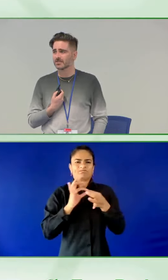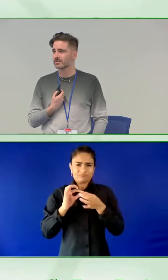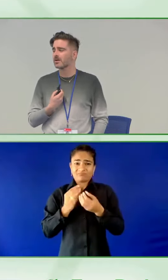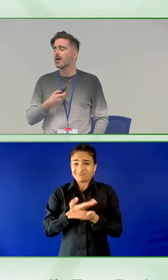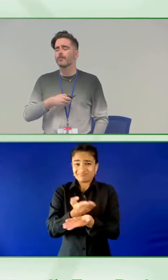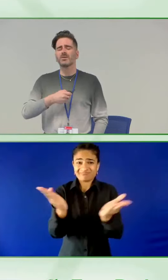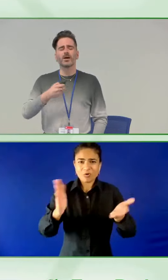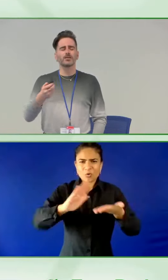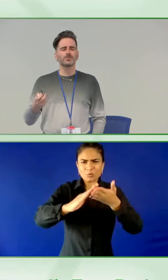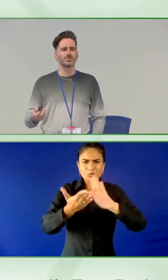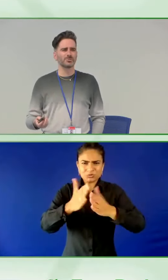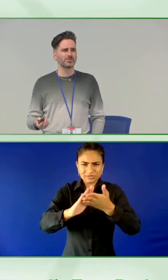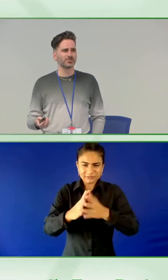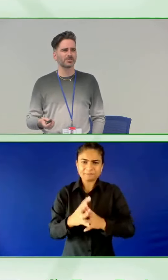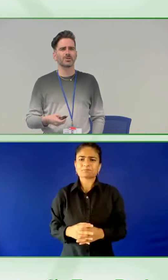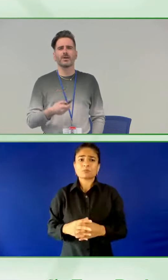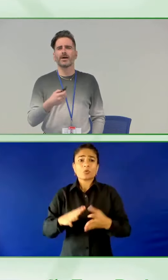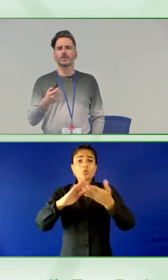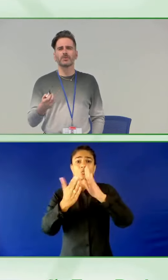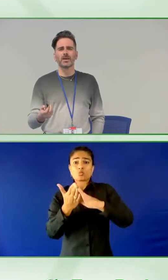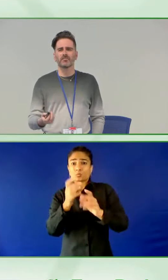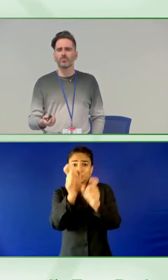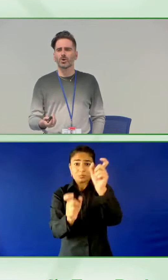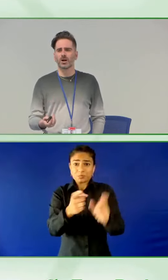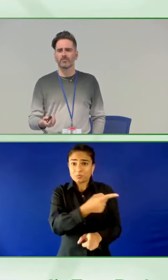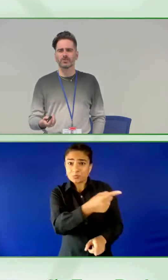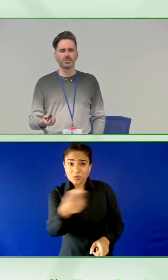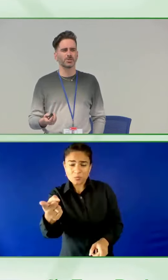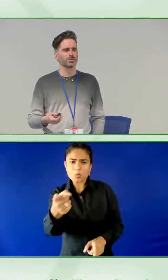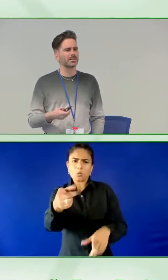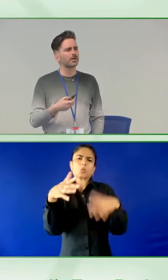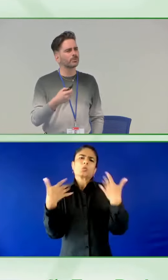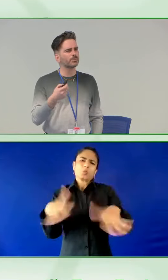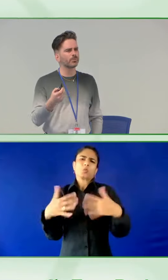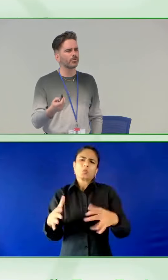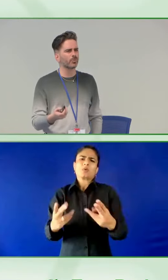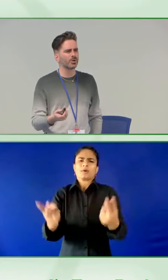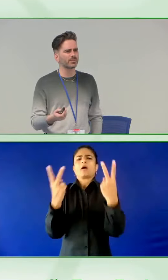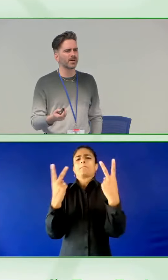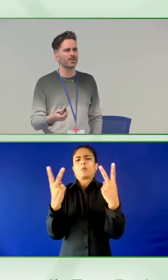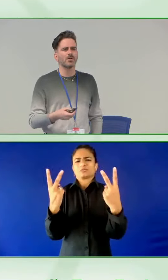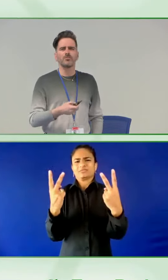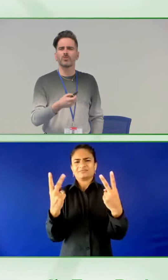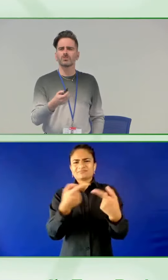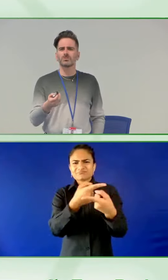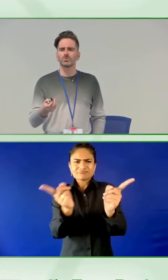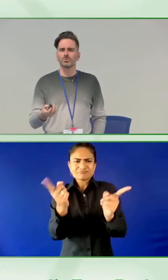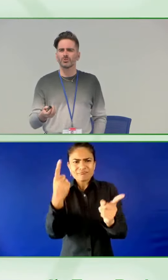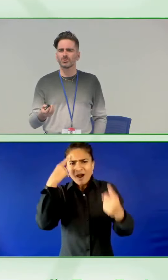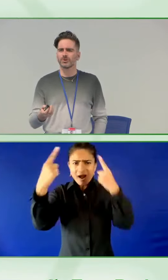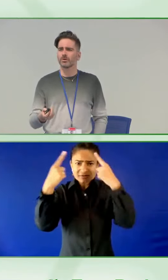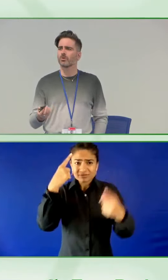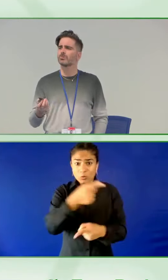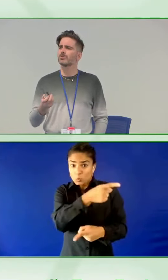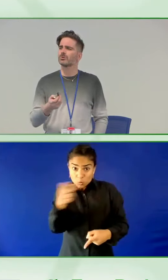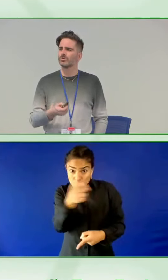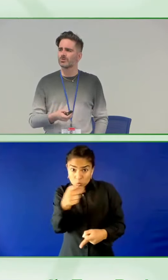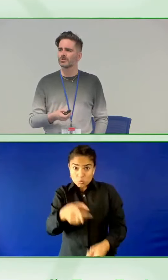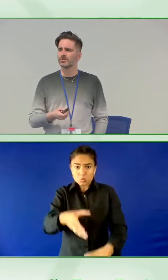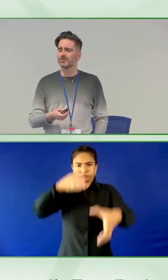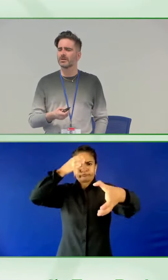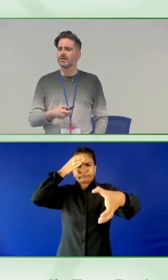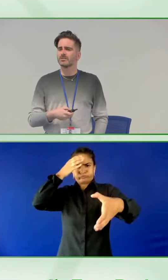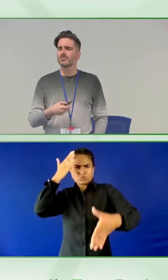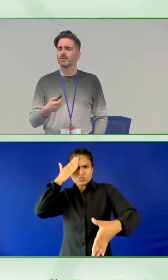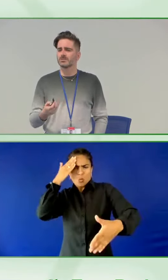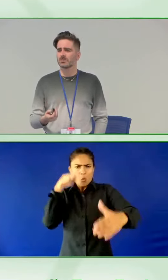of tactics beyond just research. How can we have more conversations? How can we promote the work that folks in this room are doing or what Google